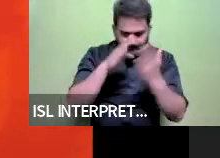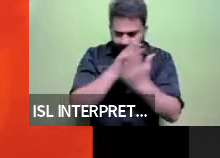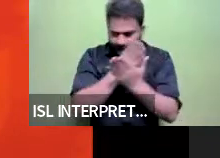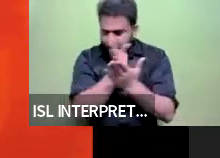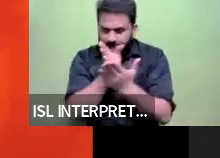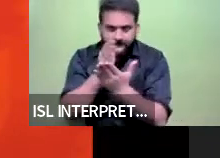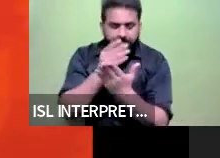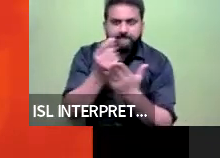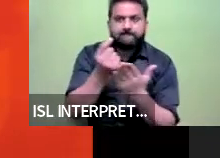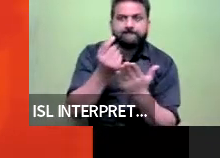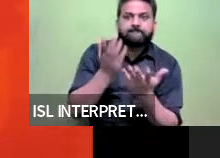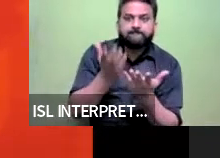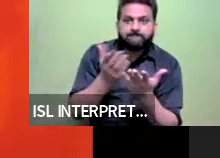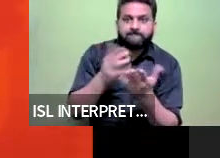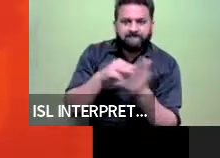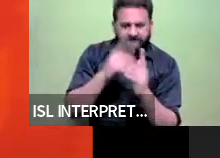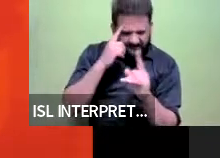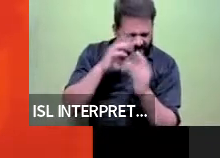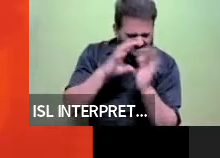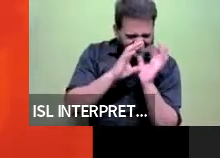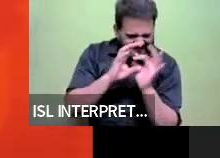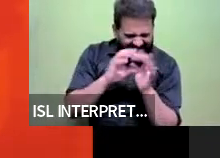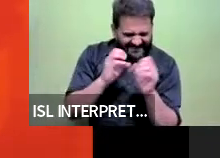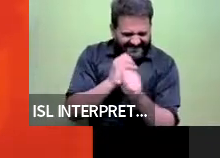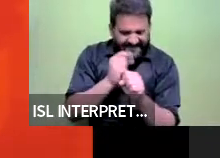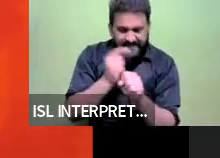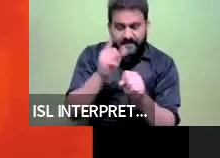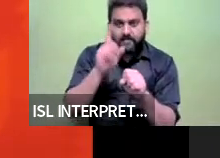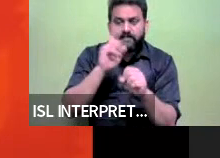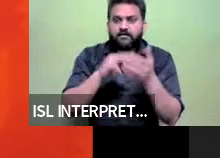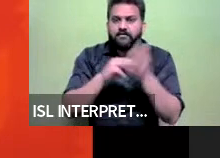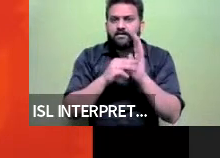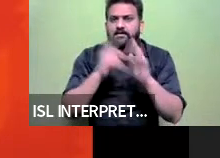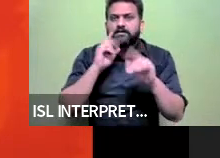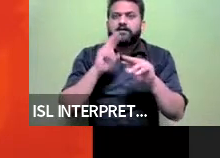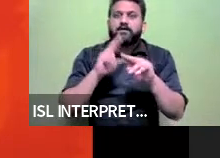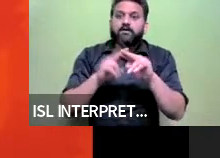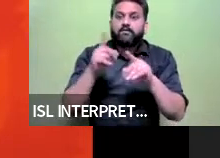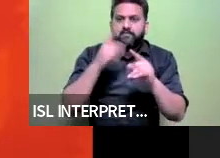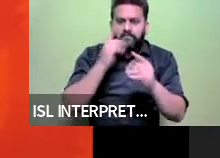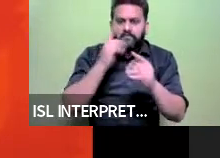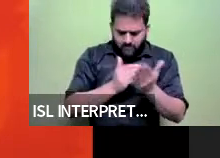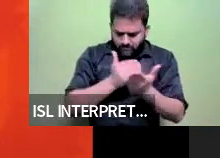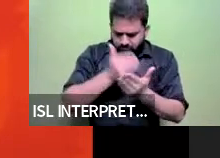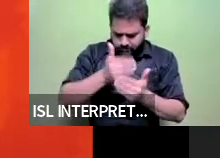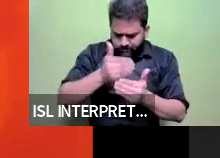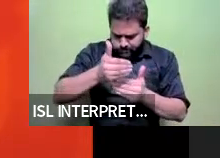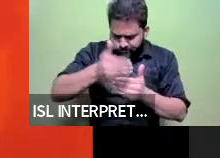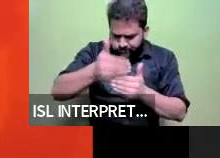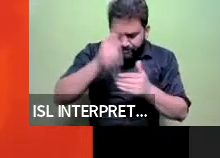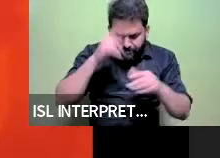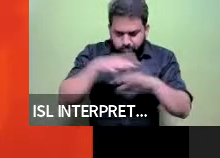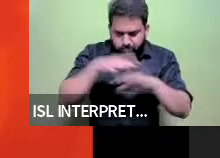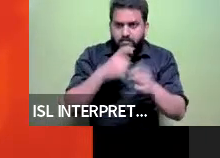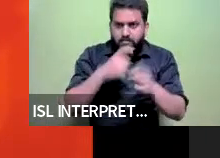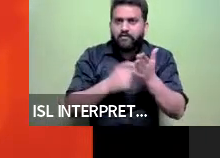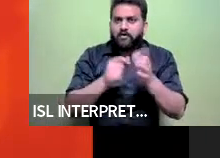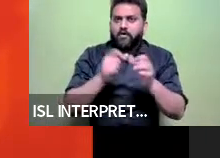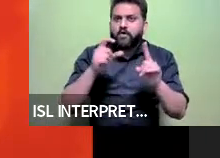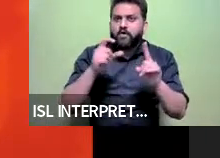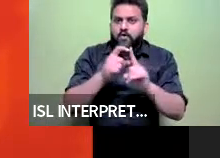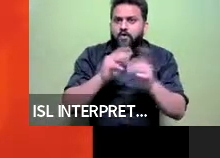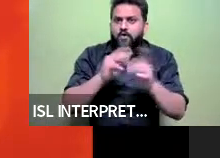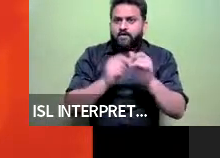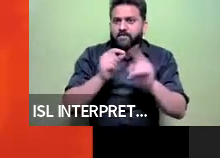do not know where they are. So if you have given the sign, or if you have given the roadmap, you have to tell the tribunal where are